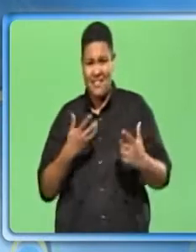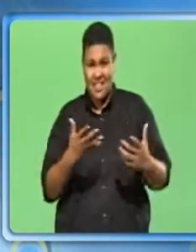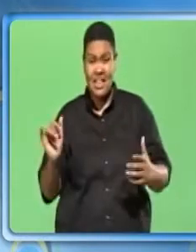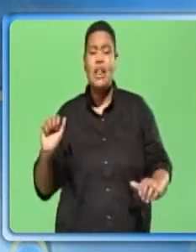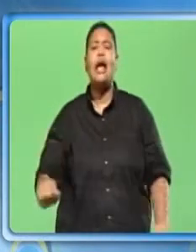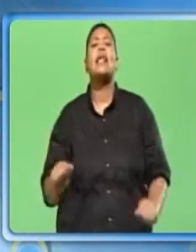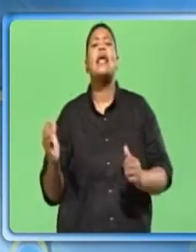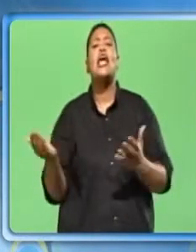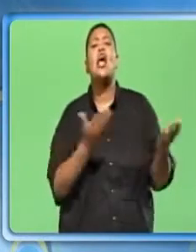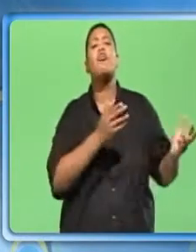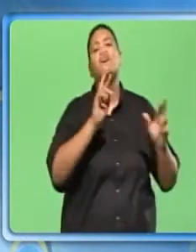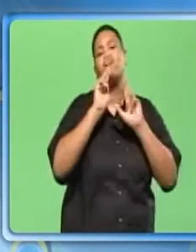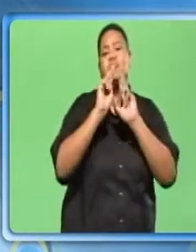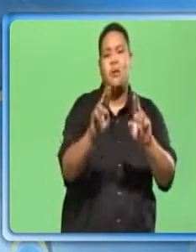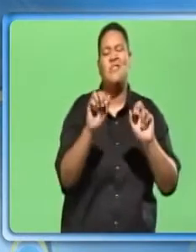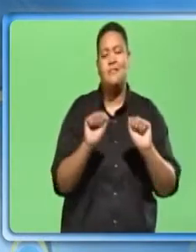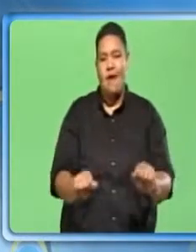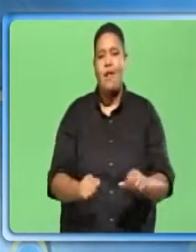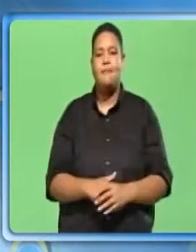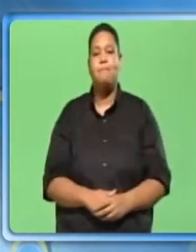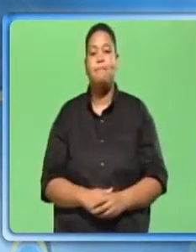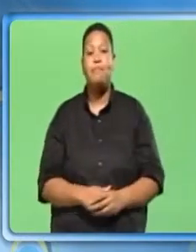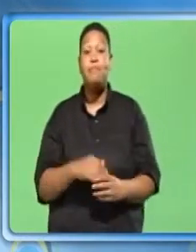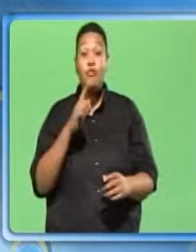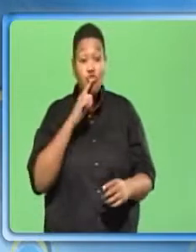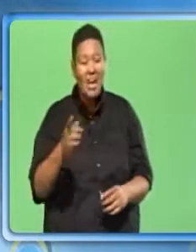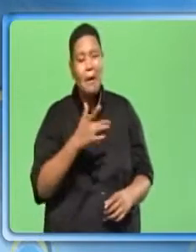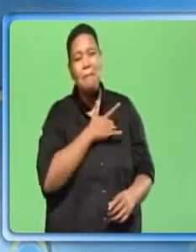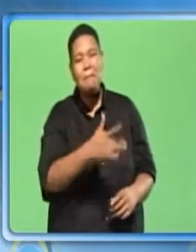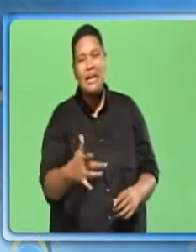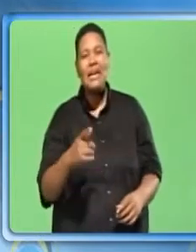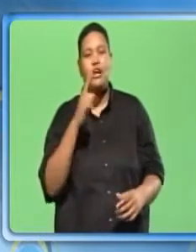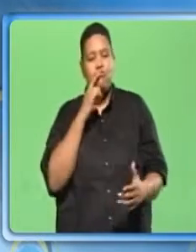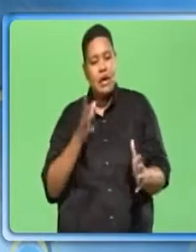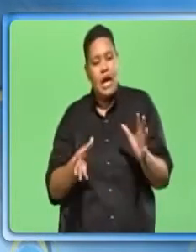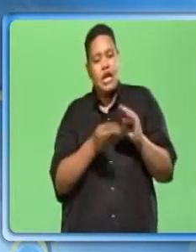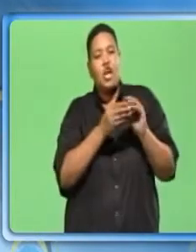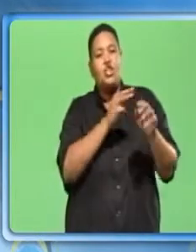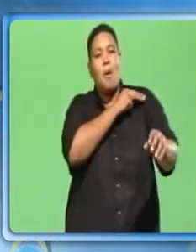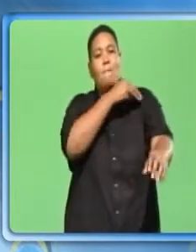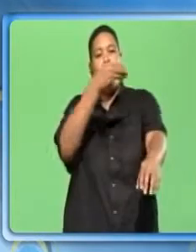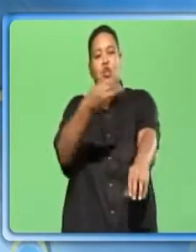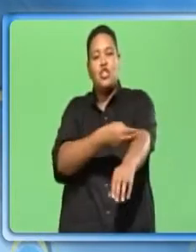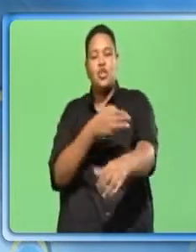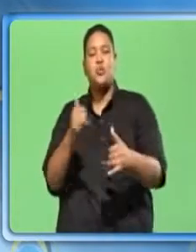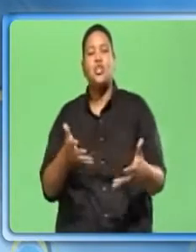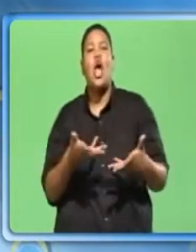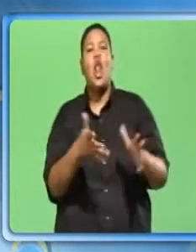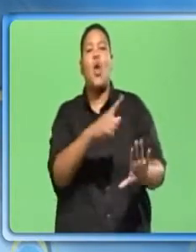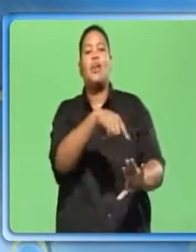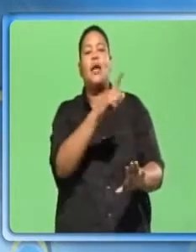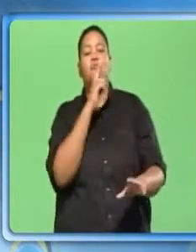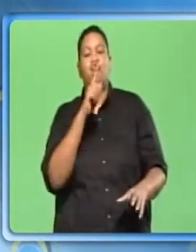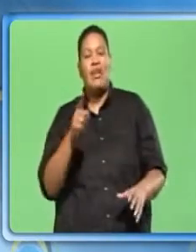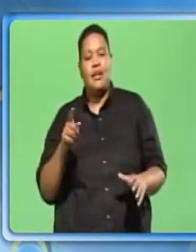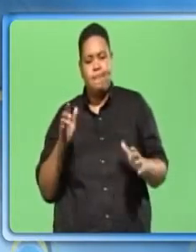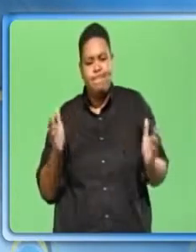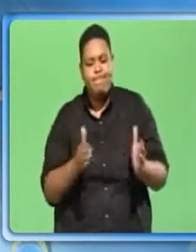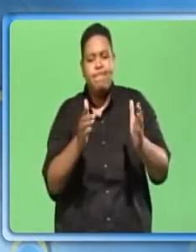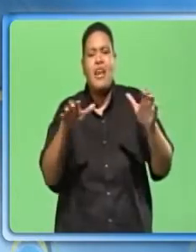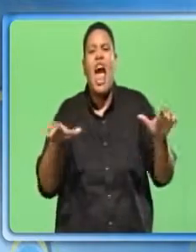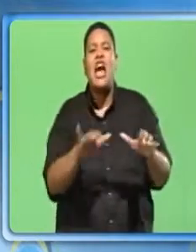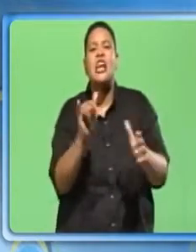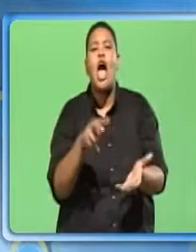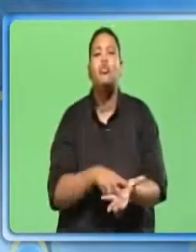that carry out a response. They are usually attached to muscles which allow them to stimulate actions